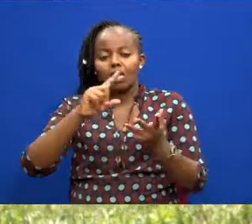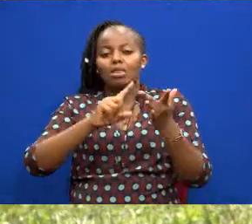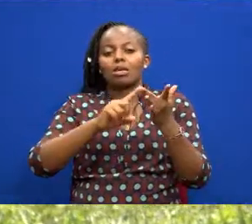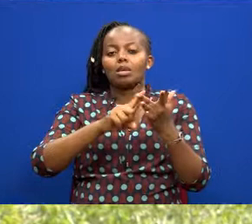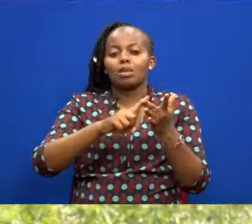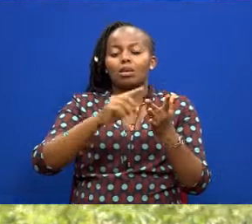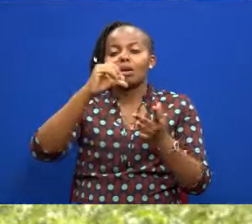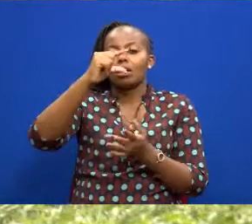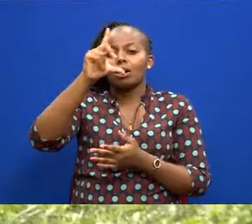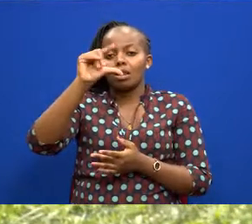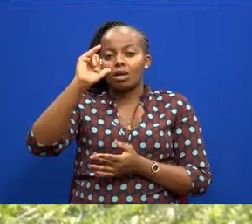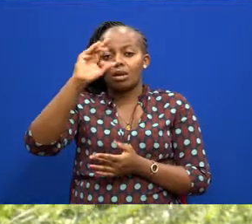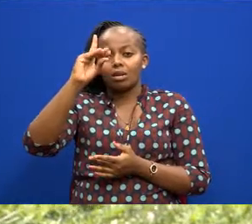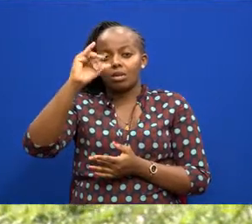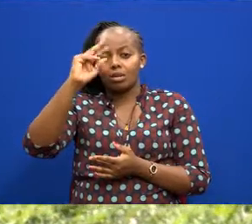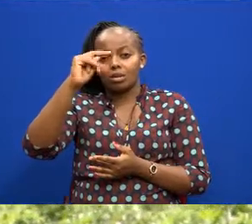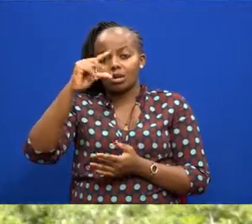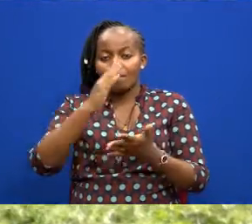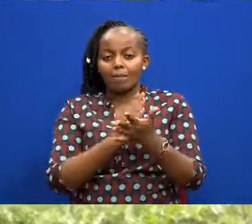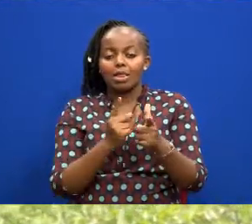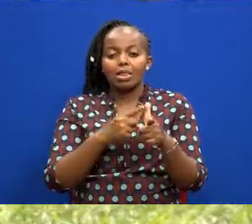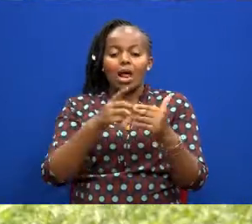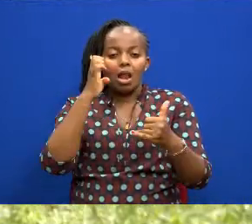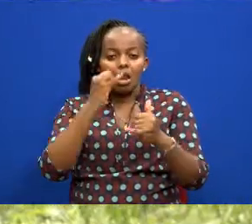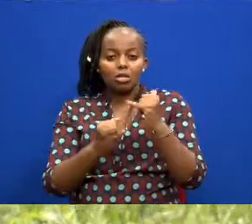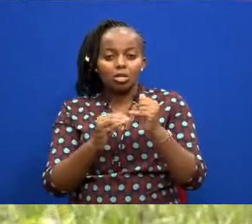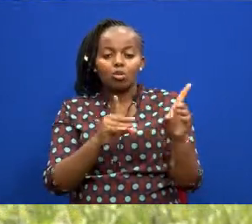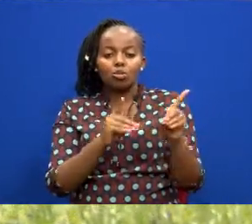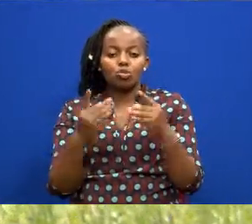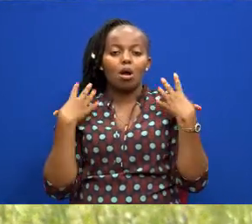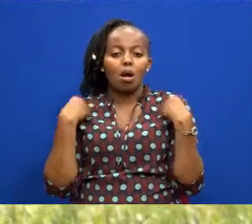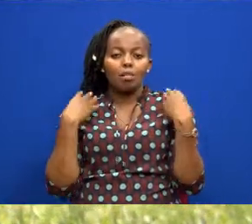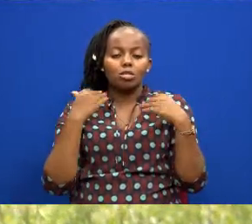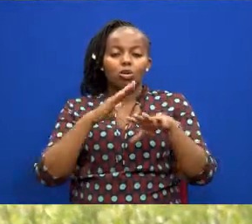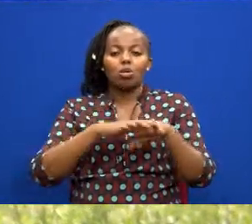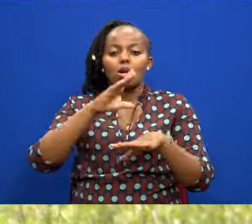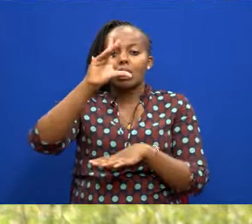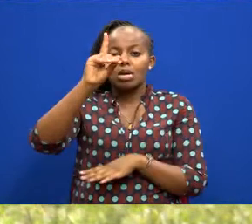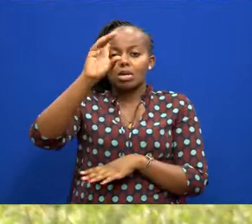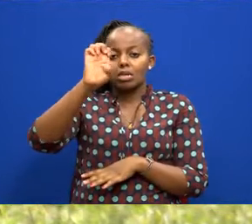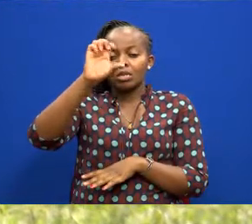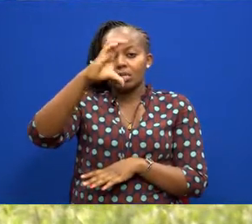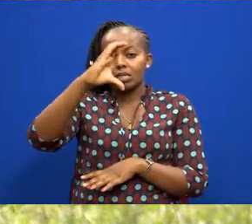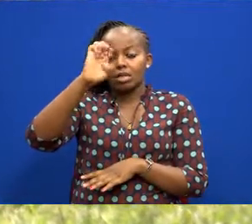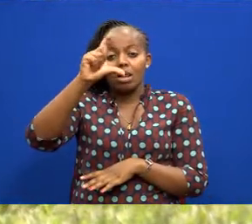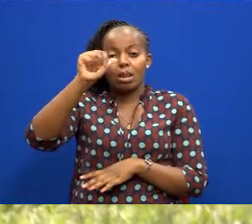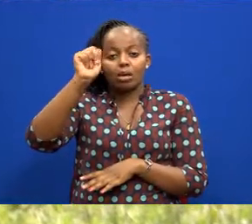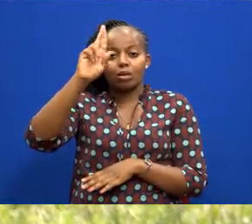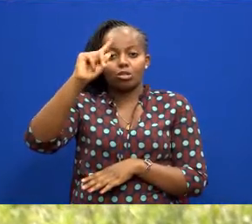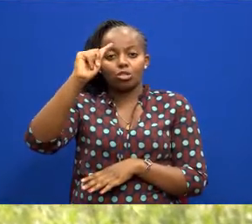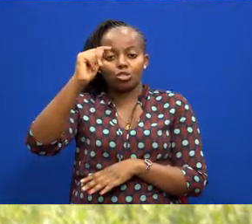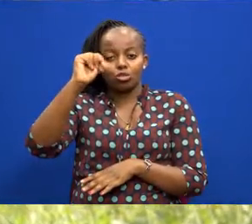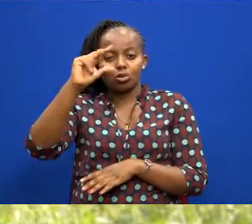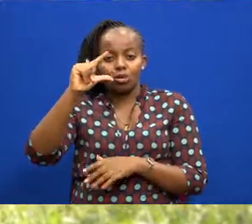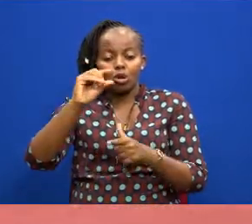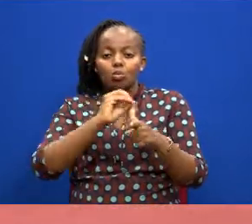the gliding phase. And then finally we'll do a practice on deceleration. Guys, are you ready? Yes, sir.